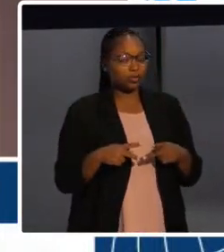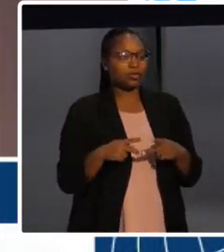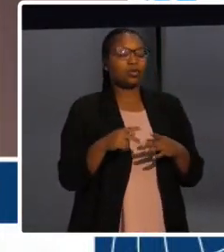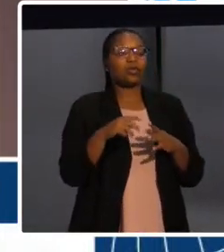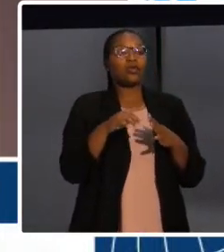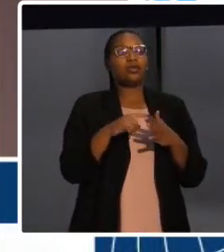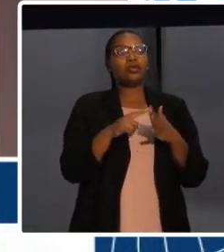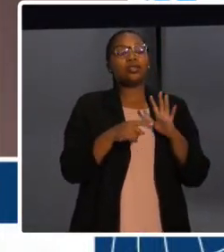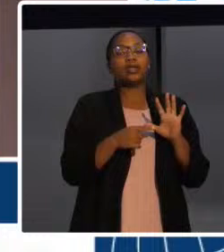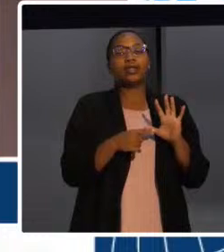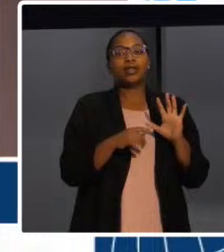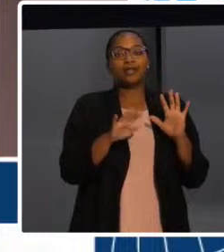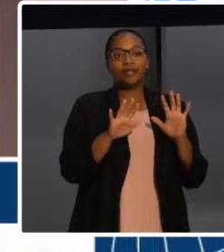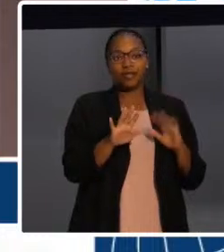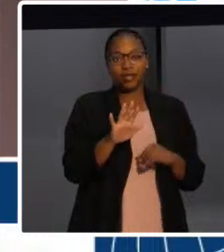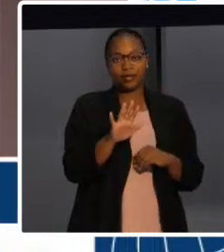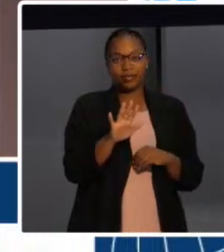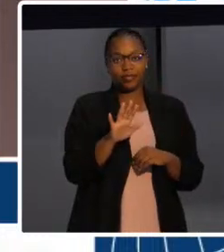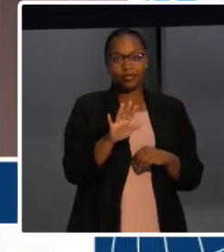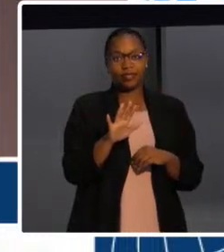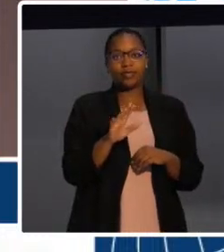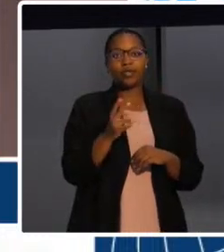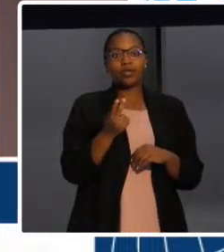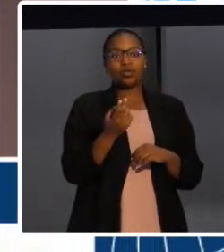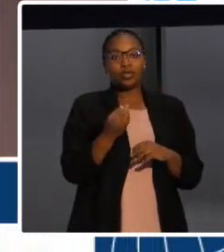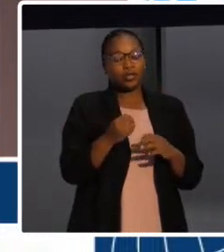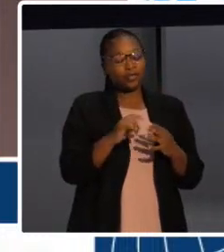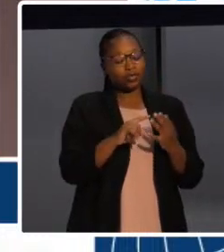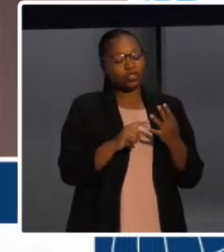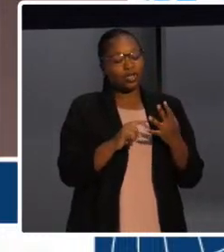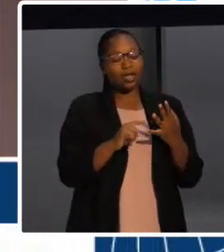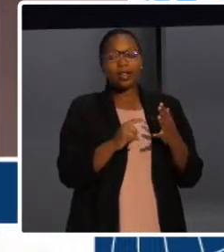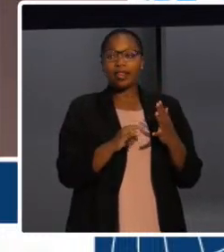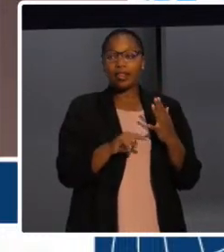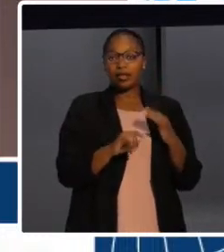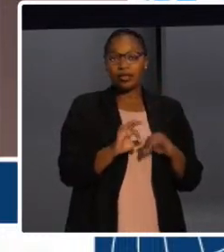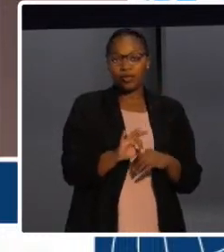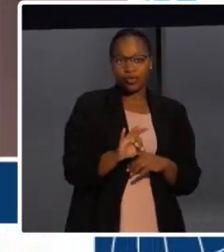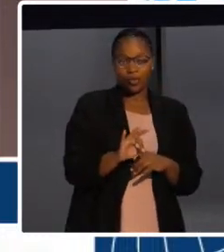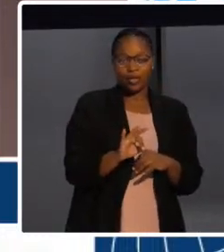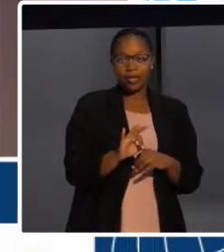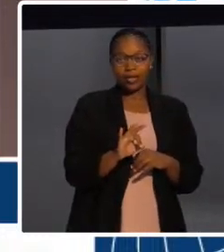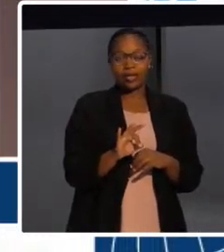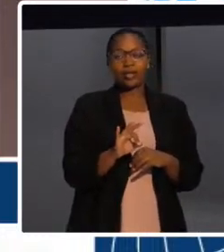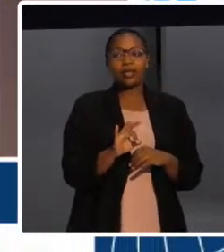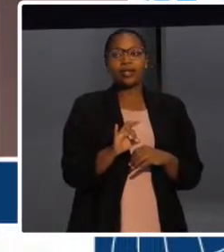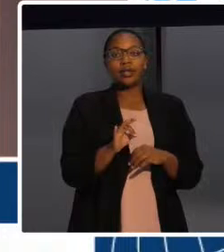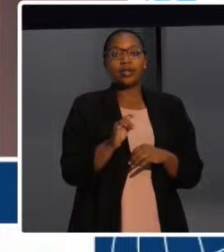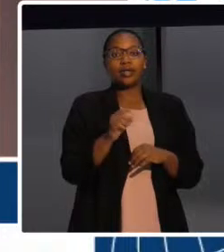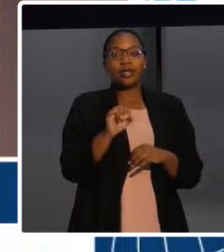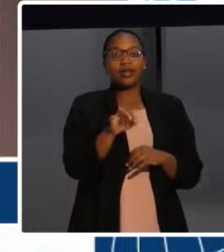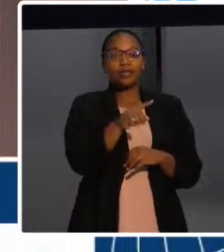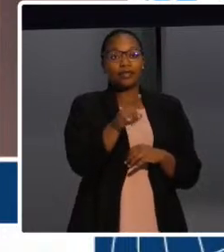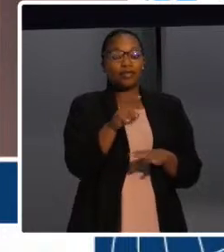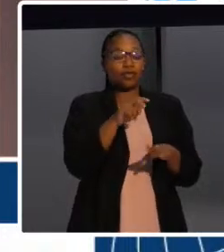on channel 3. If you need Wi-Fi, the